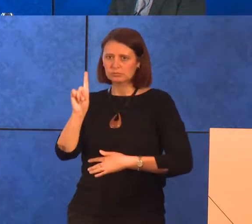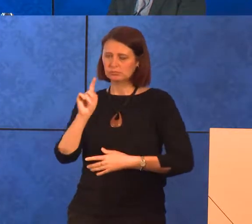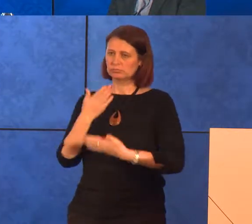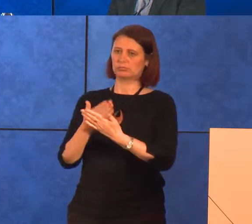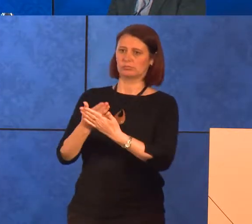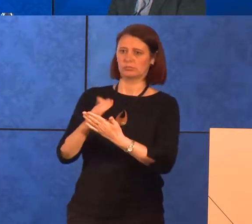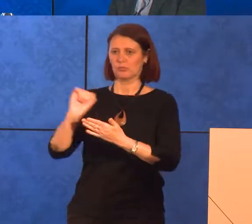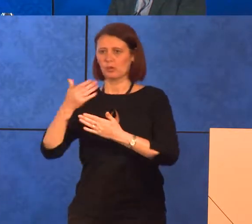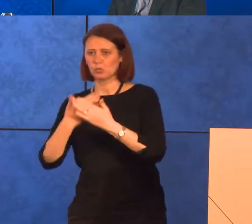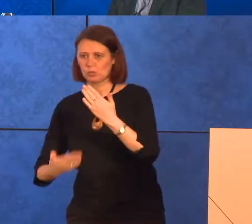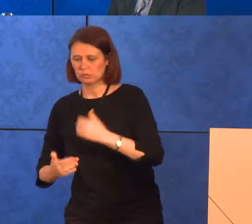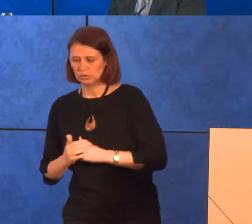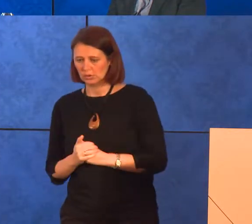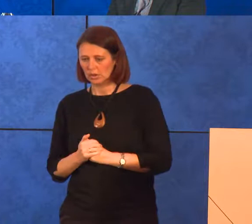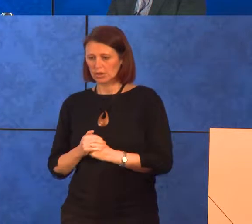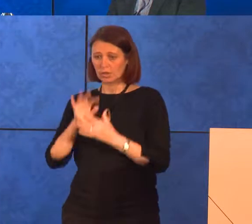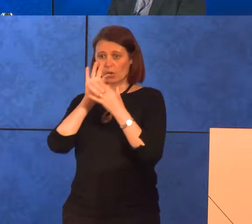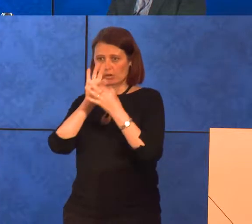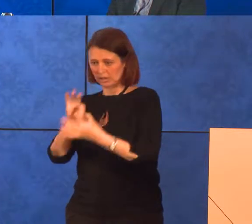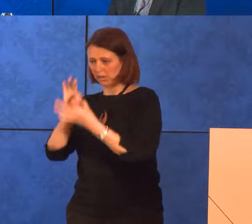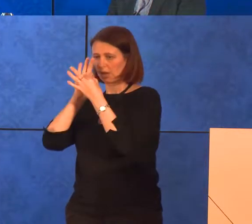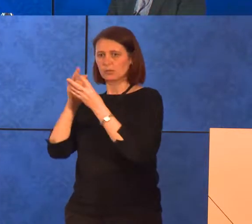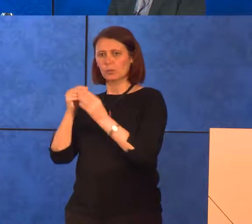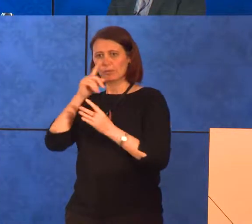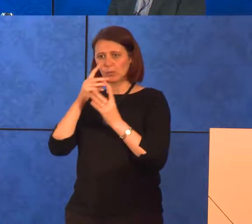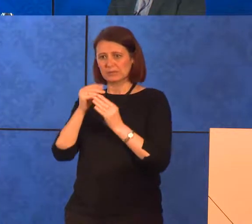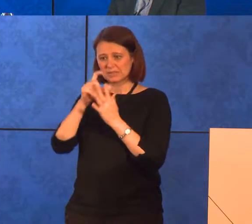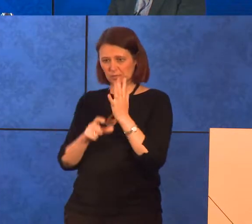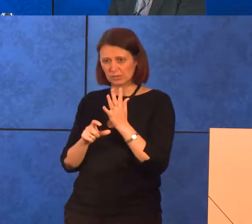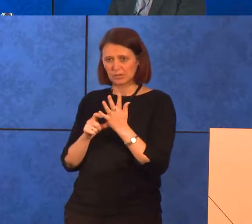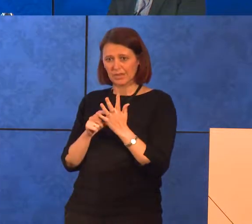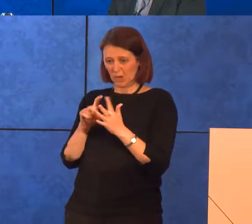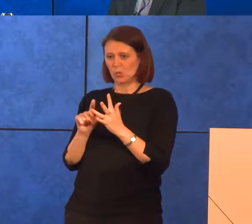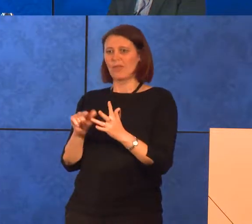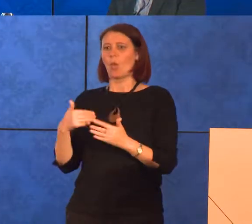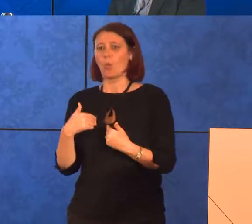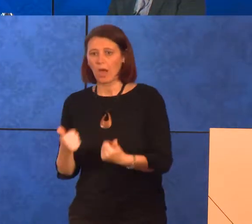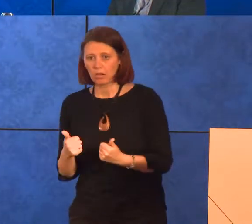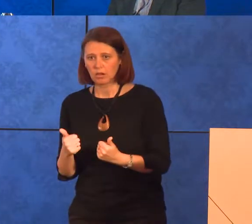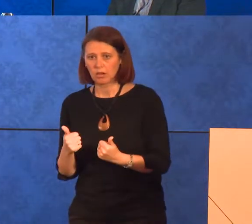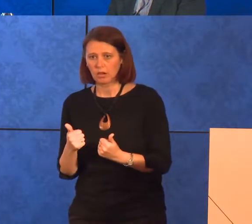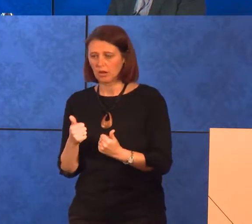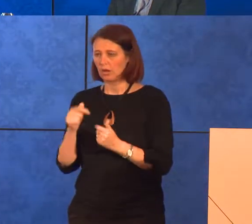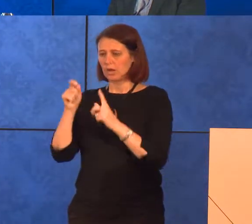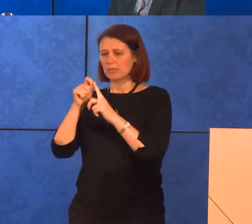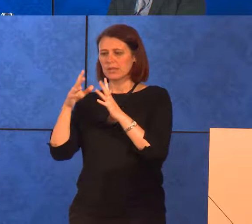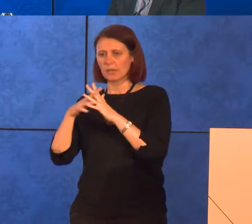so obviously engagement of people with disability and doing that well was something that PWDA and others in the sector had to think